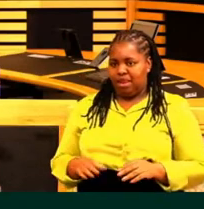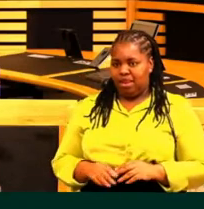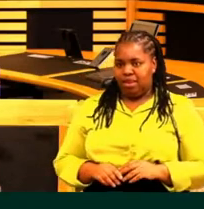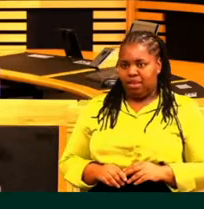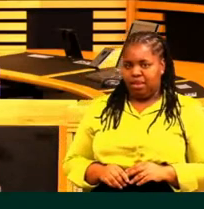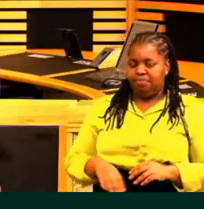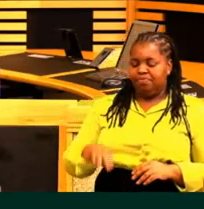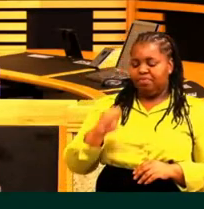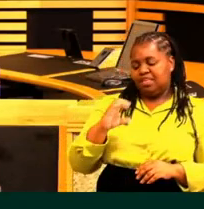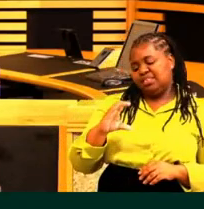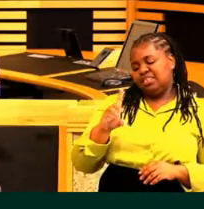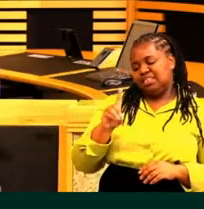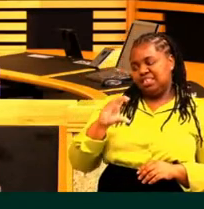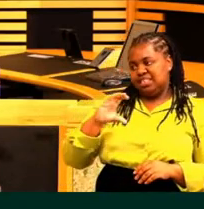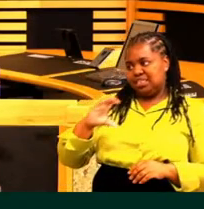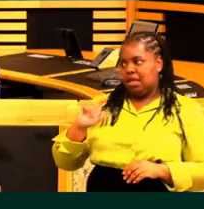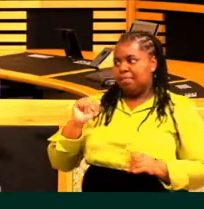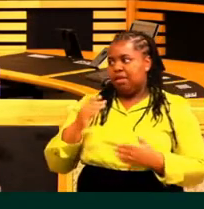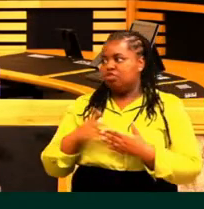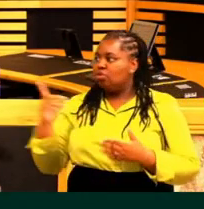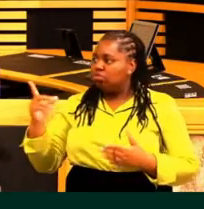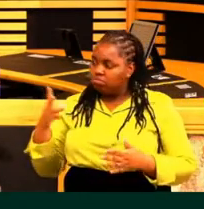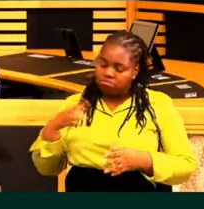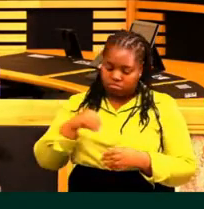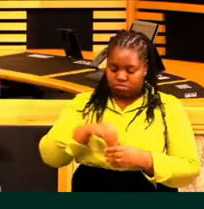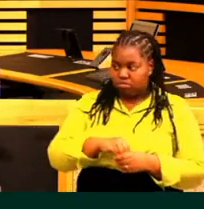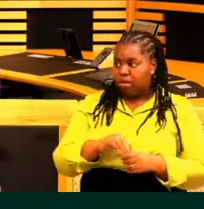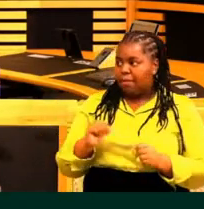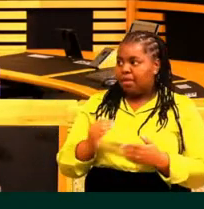easy disease should play a Rolex